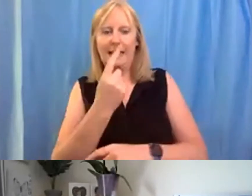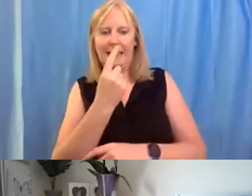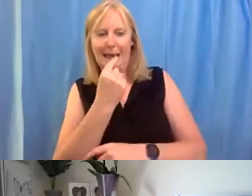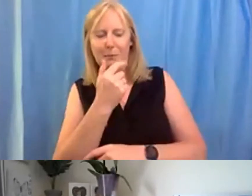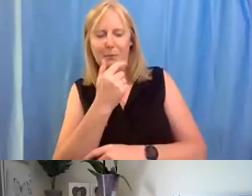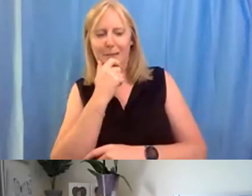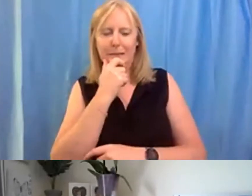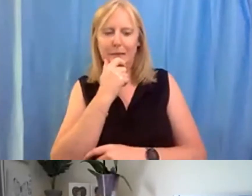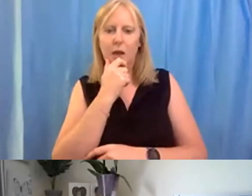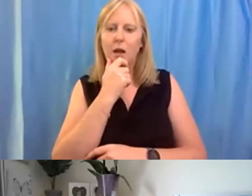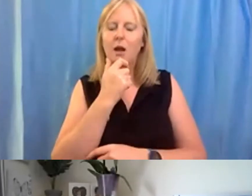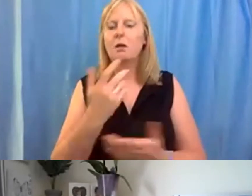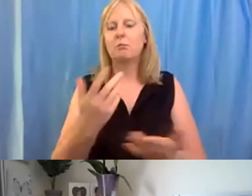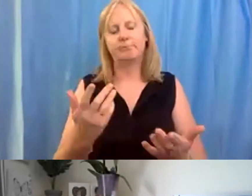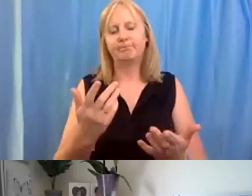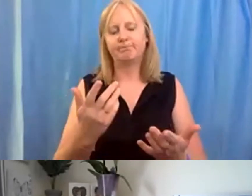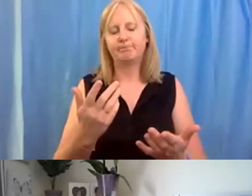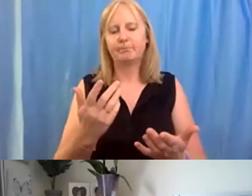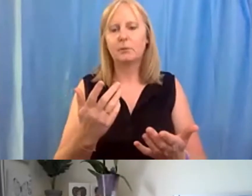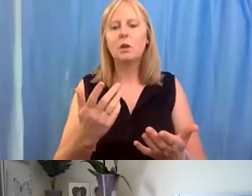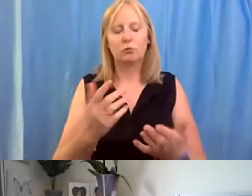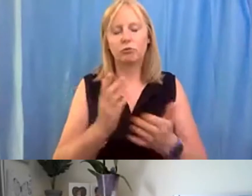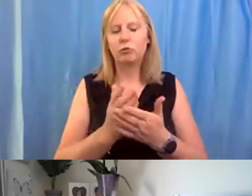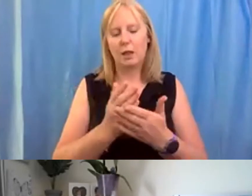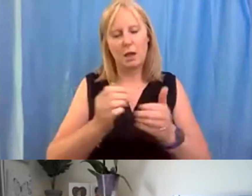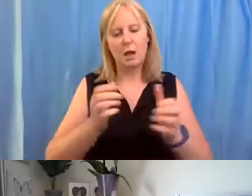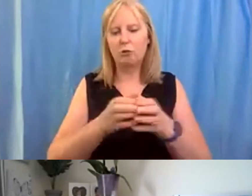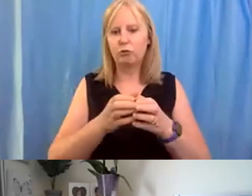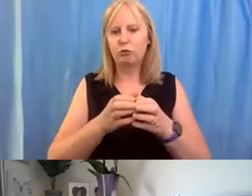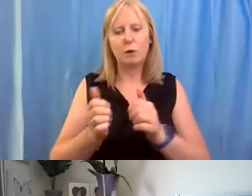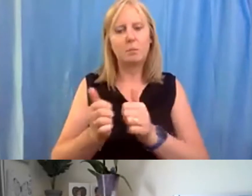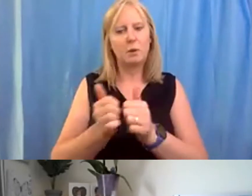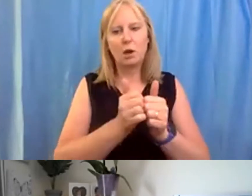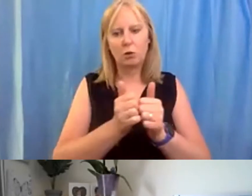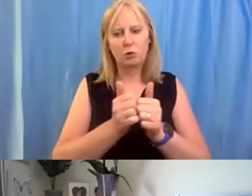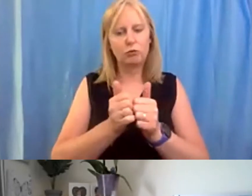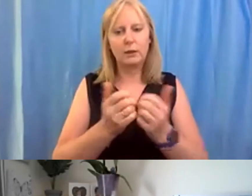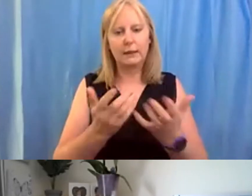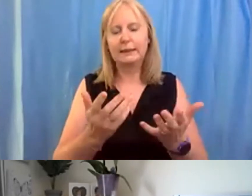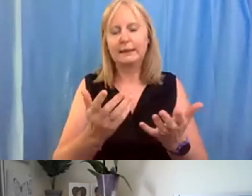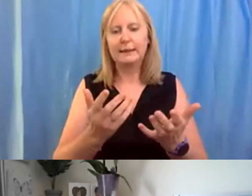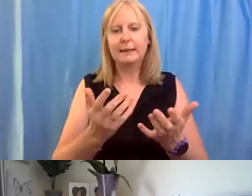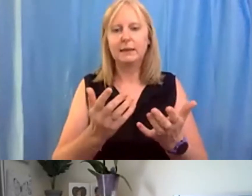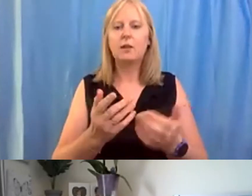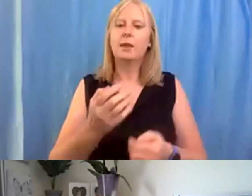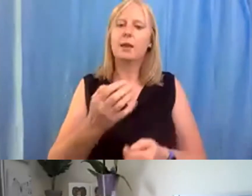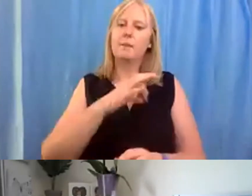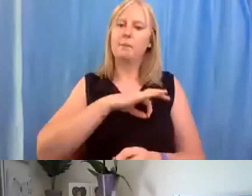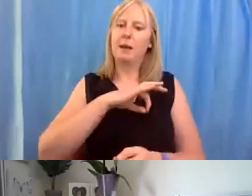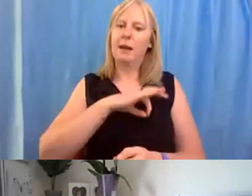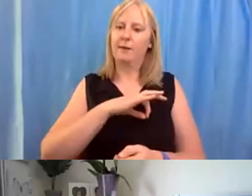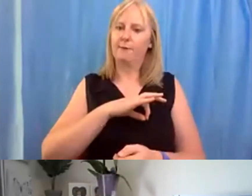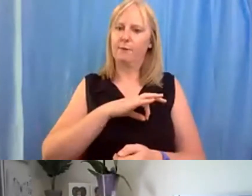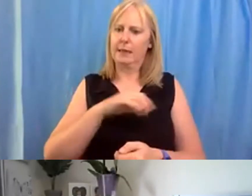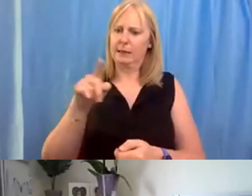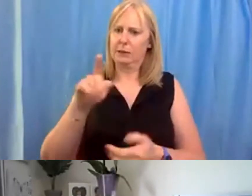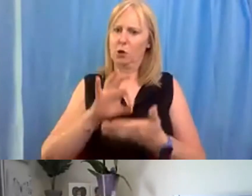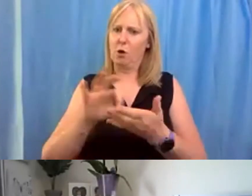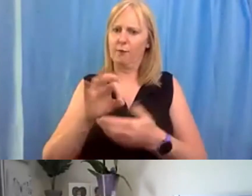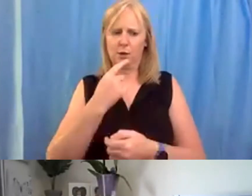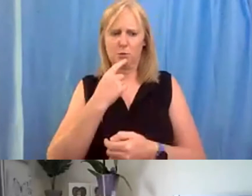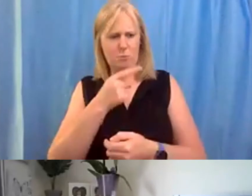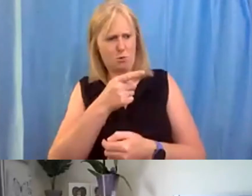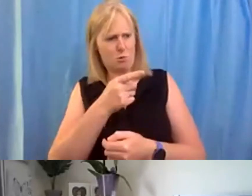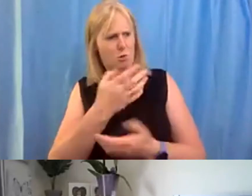work required. And I think that was the consensus in our group. And that if the benefits office sees you taking up a public appointment, they'll